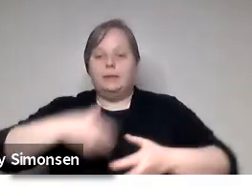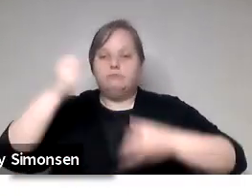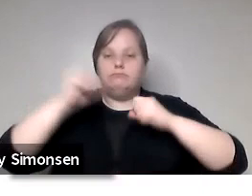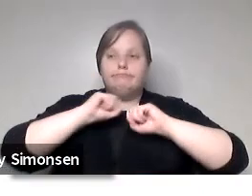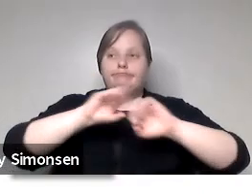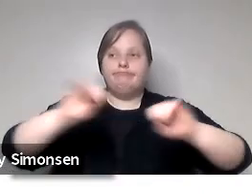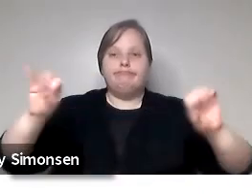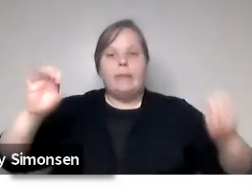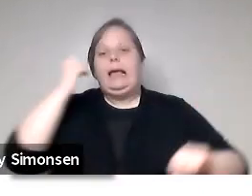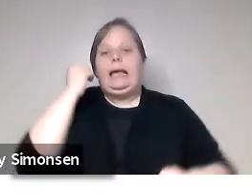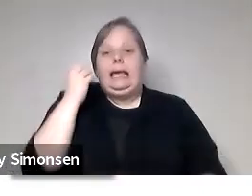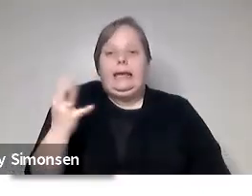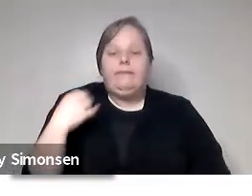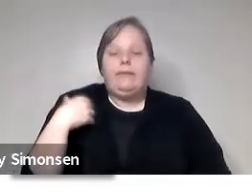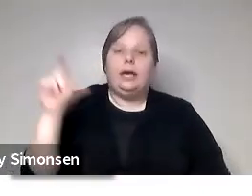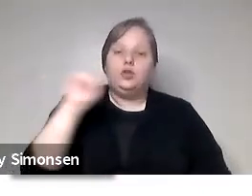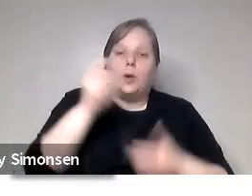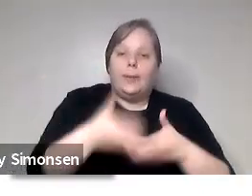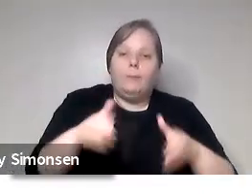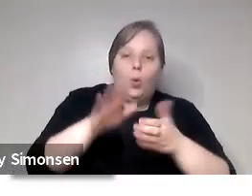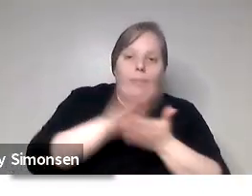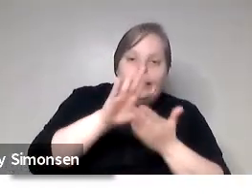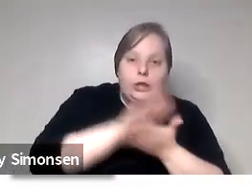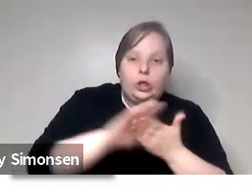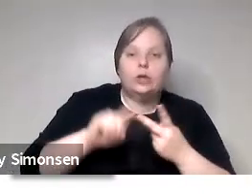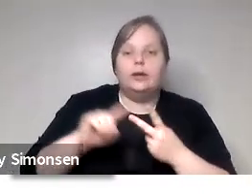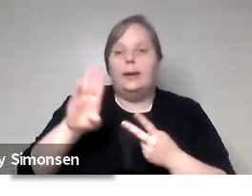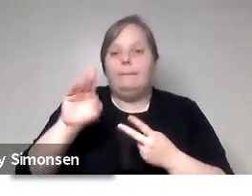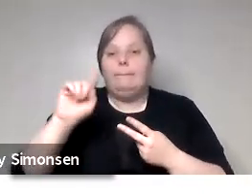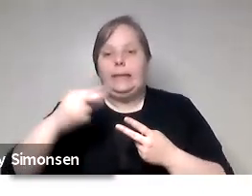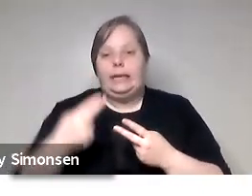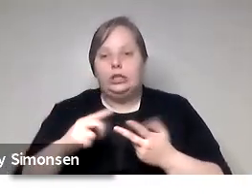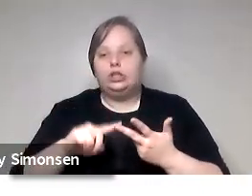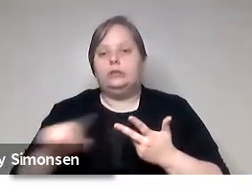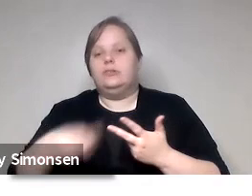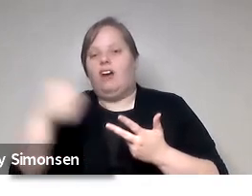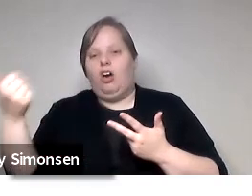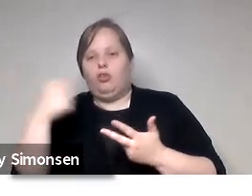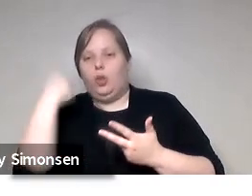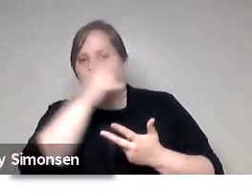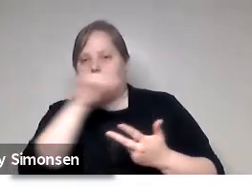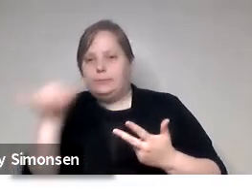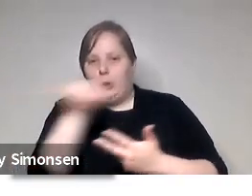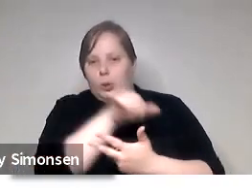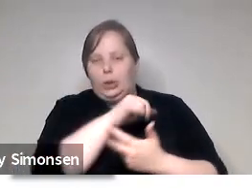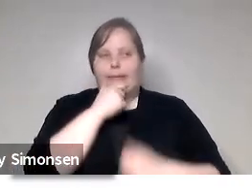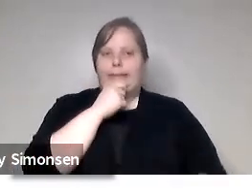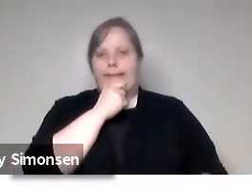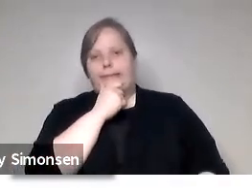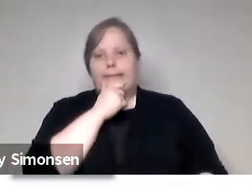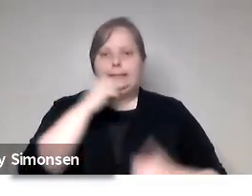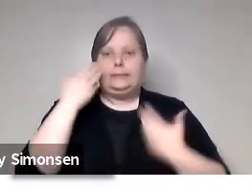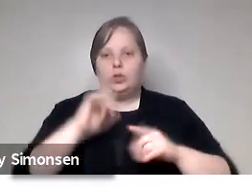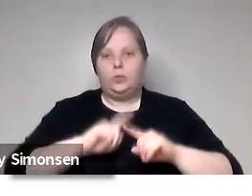if he had toilet bowl cleaner and bleach and something else that looked very similar, he's not going to be able to tell